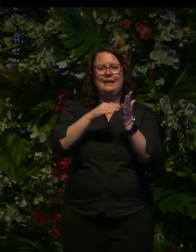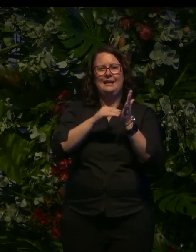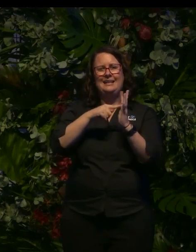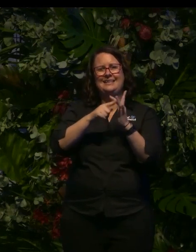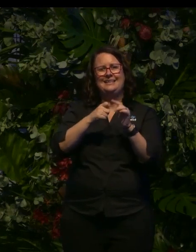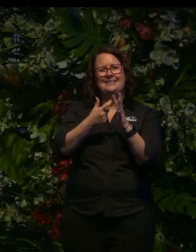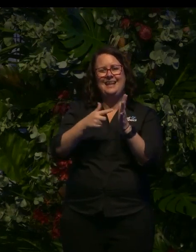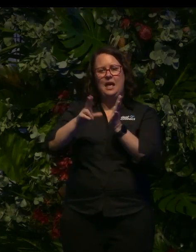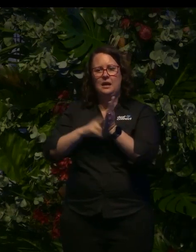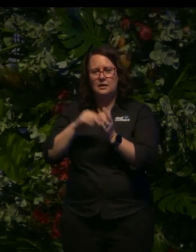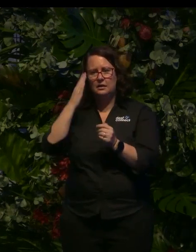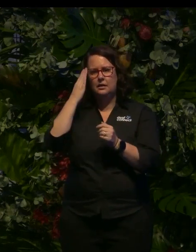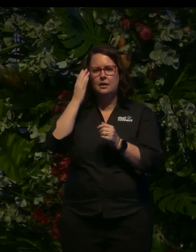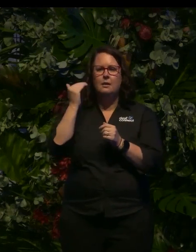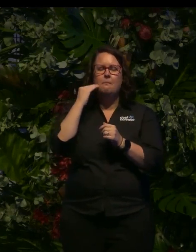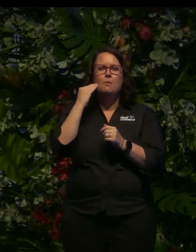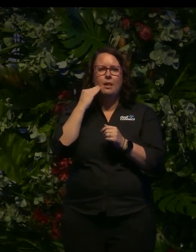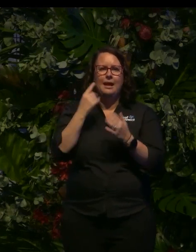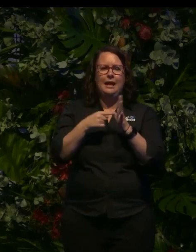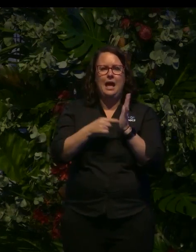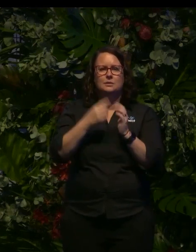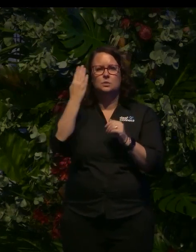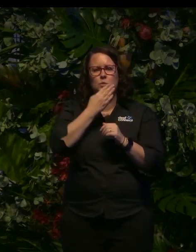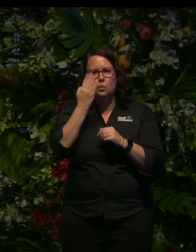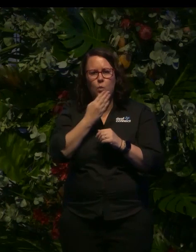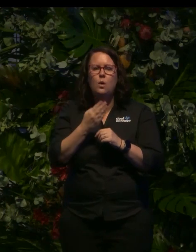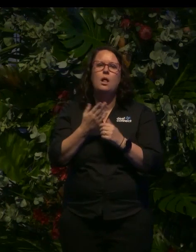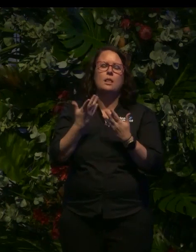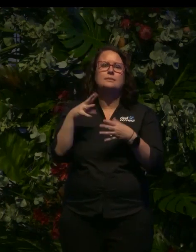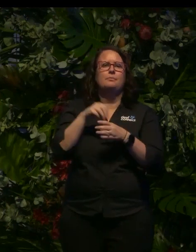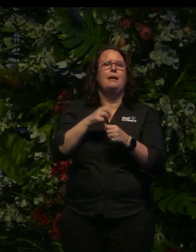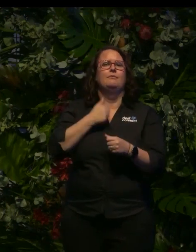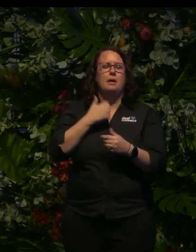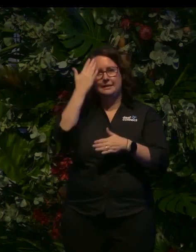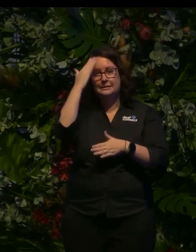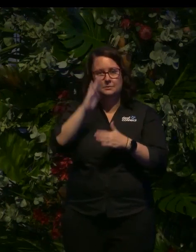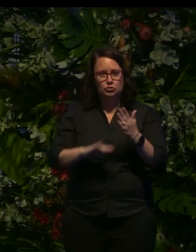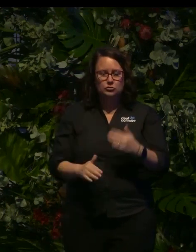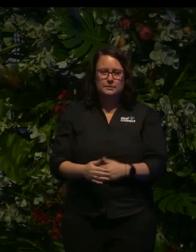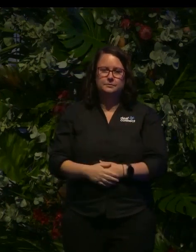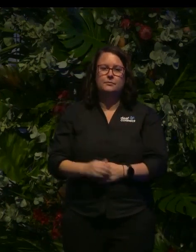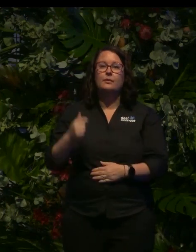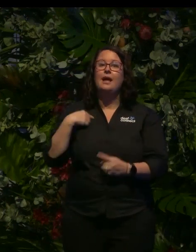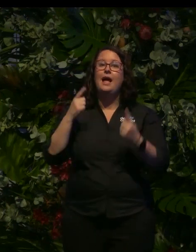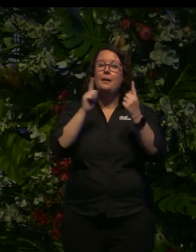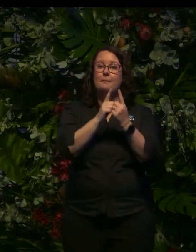commit suicide, and even rape is all of my experience. I met my partner, which is 13